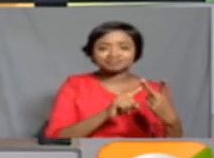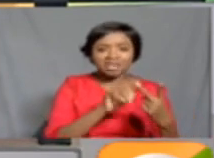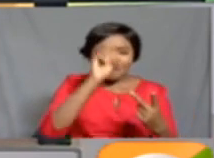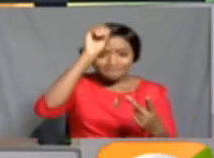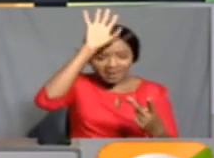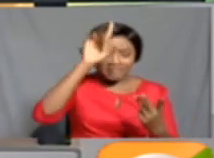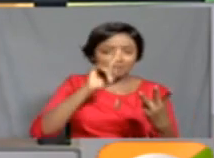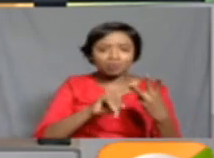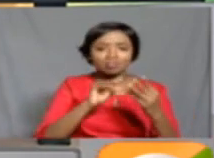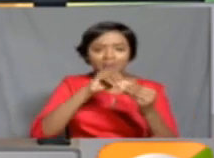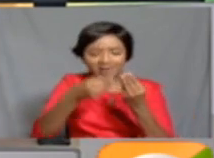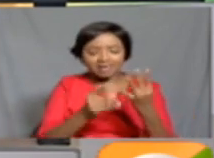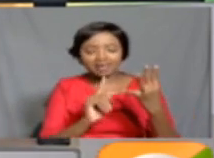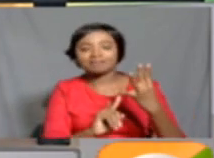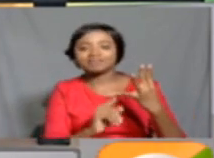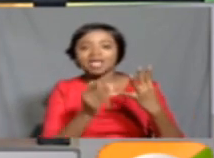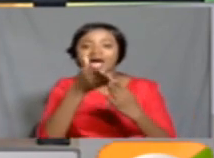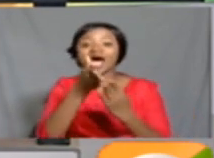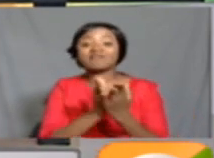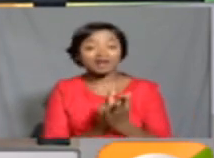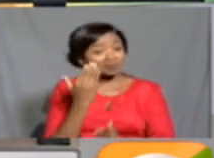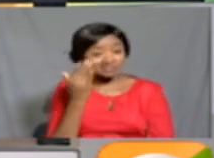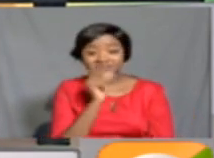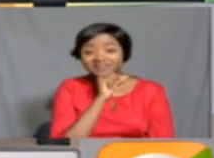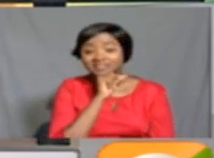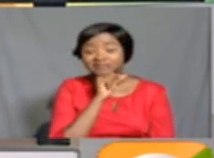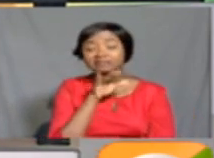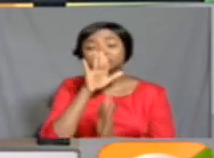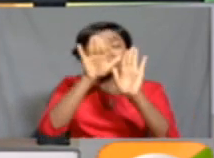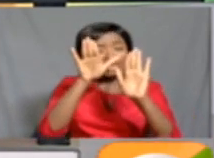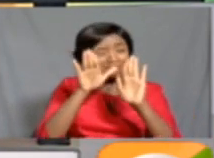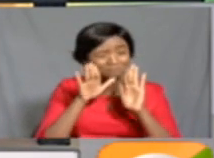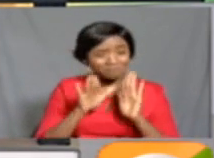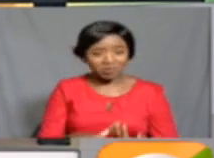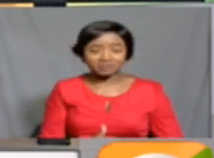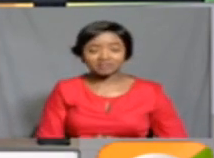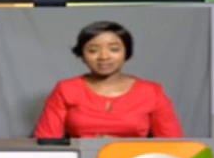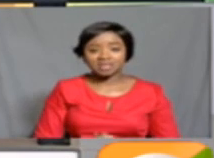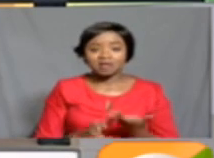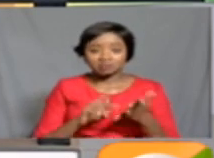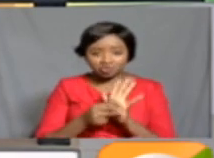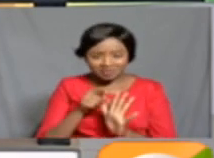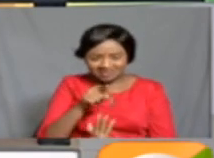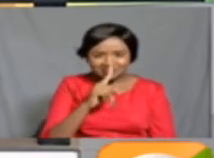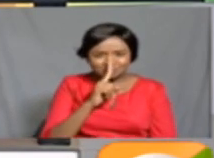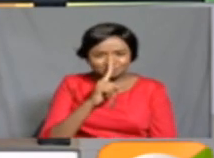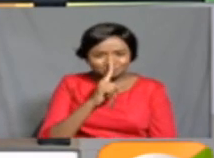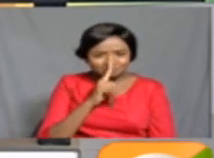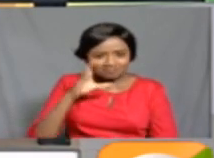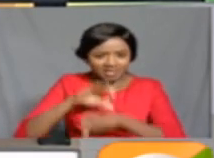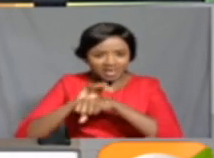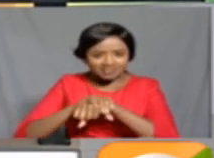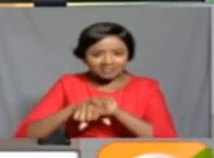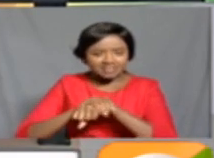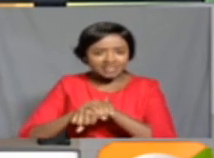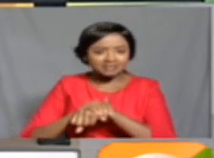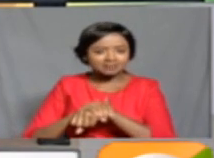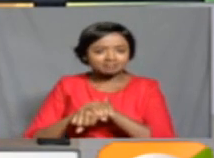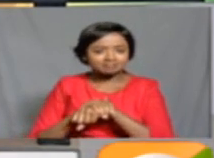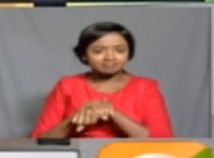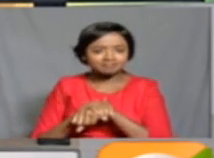and bananas. So you can see just how important it is domestically. Now, this number of contribution, this amount, was according